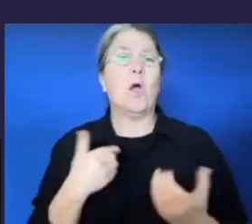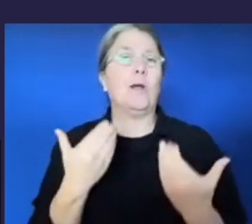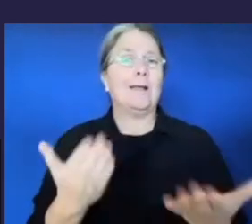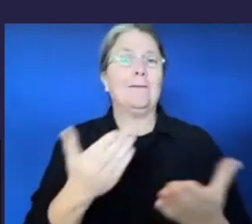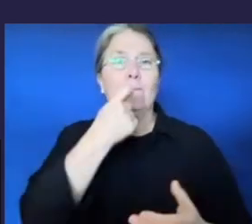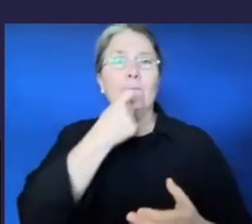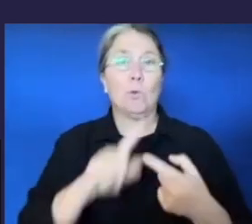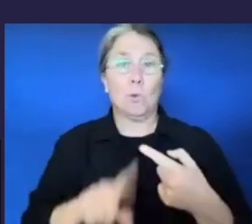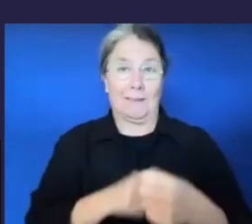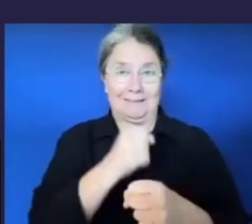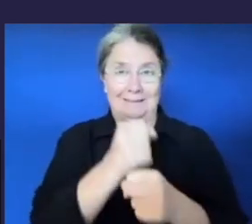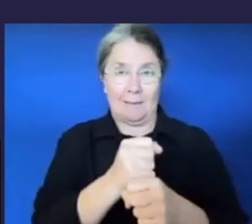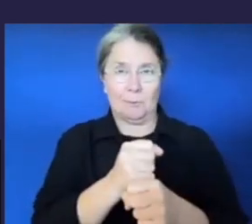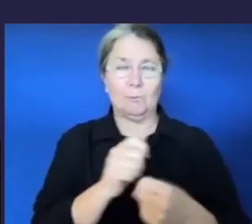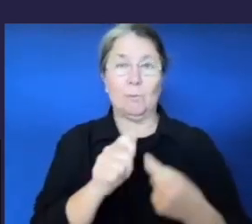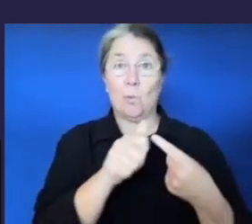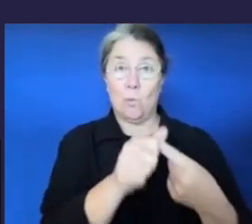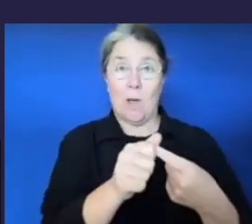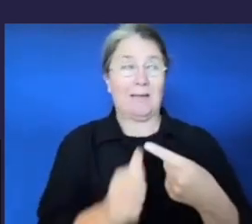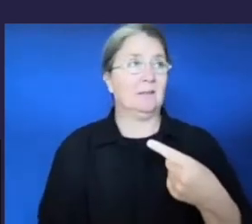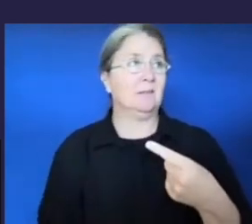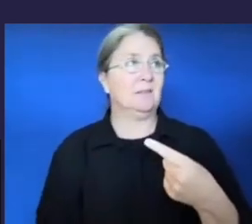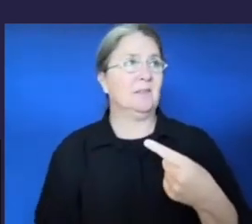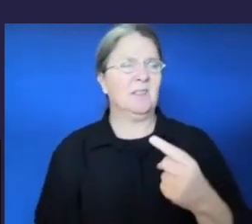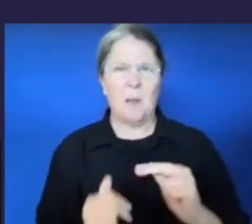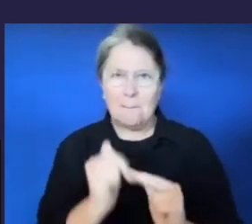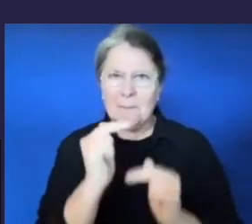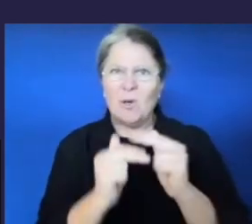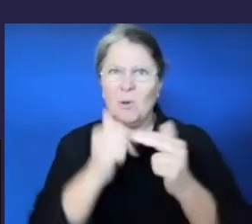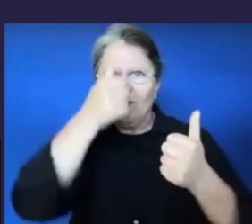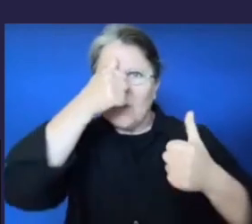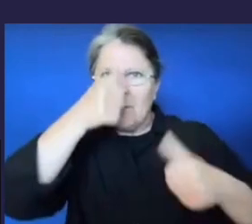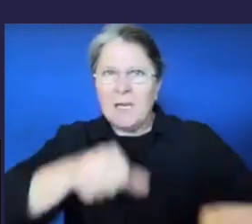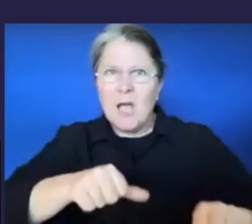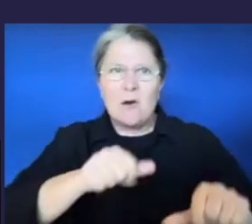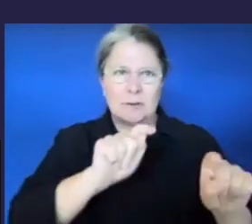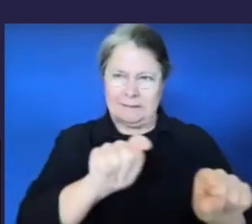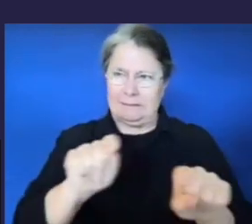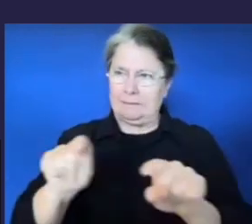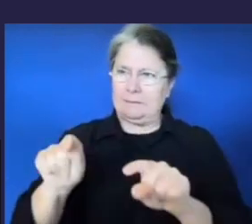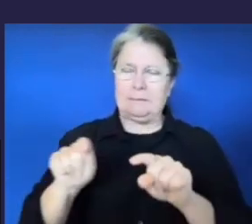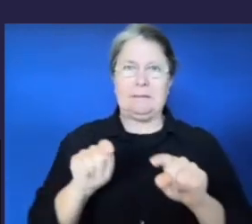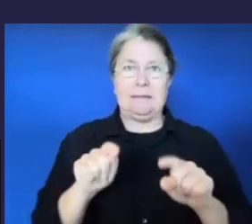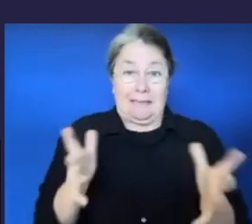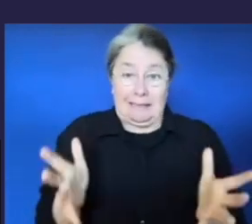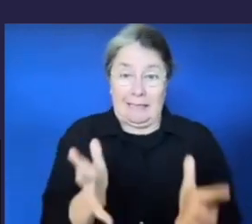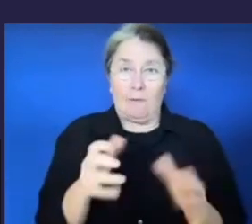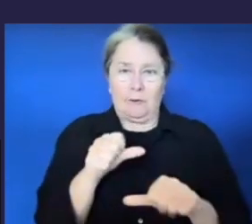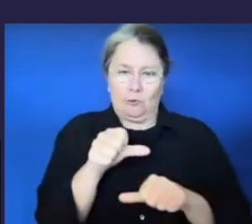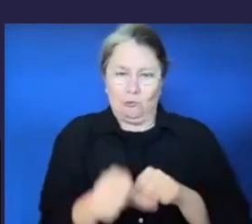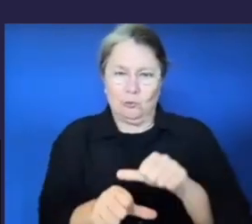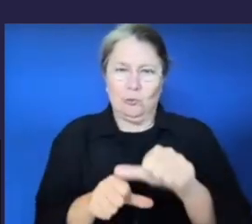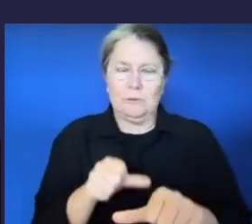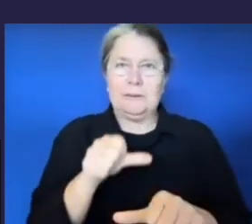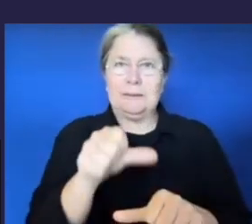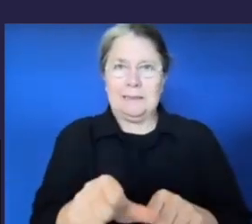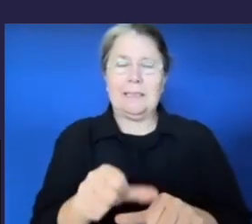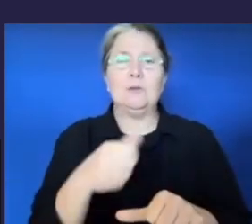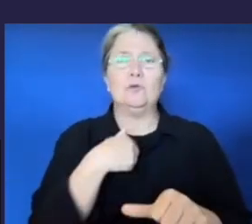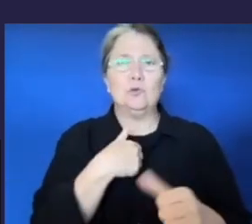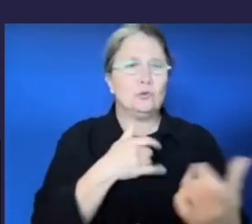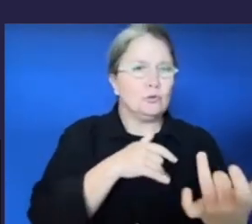Build familiarity. Encourage routines that help the new worker have social exchanges with people. Personalized